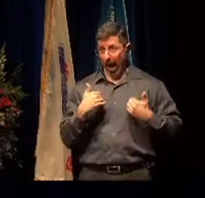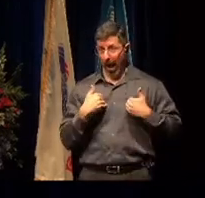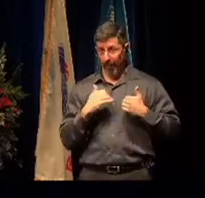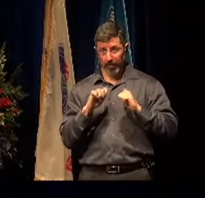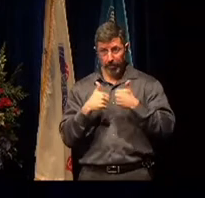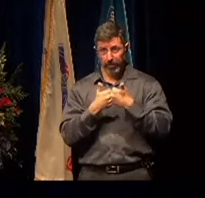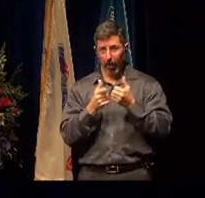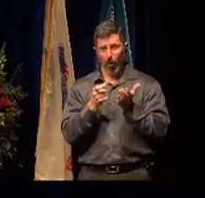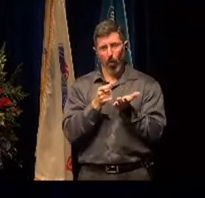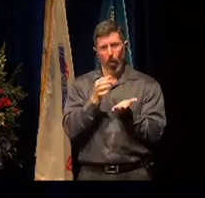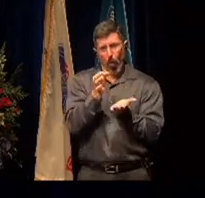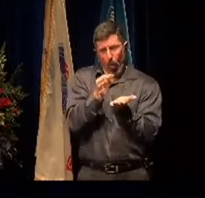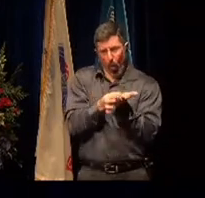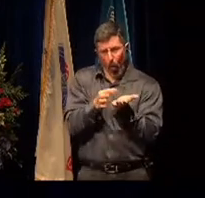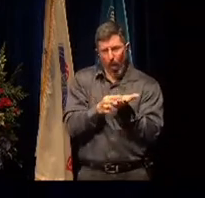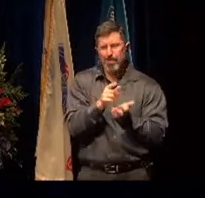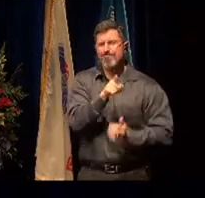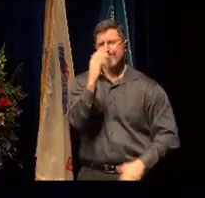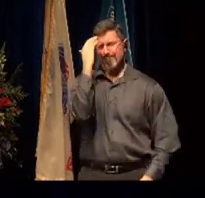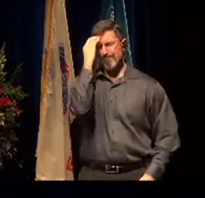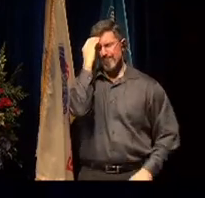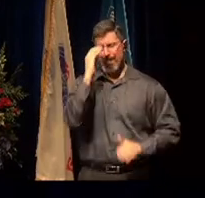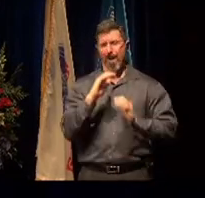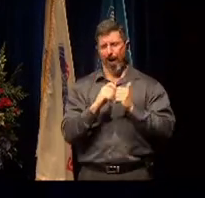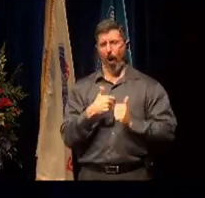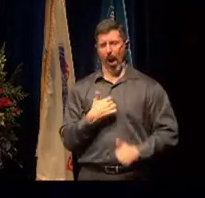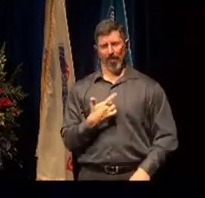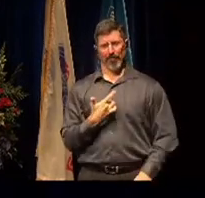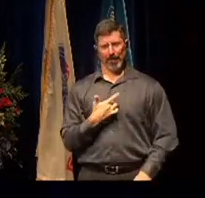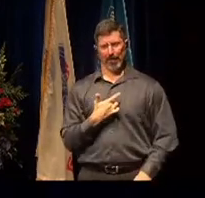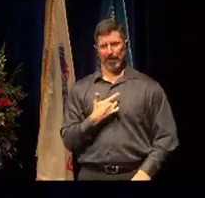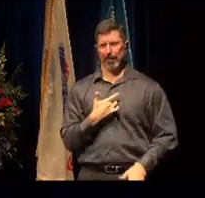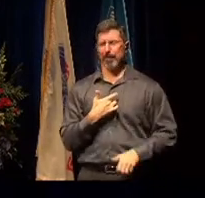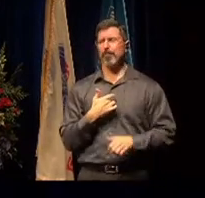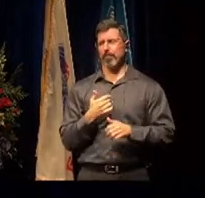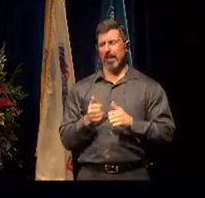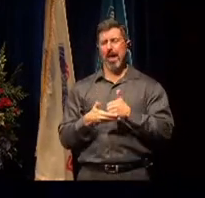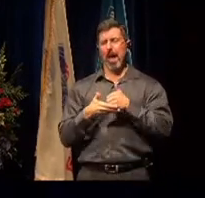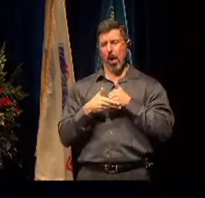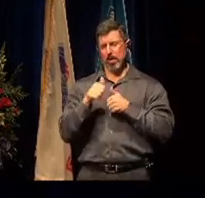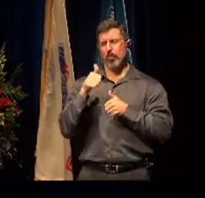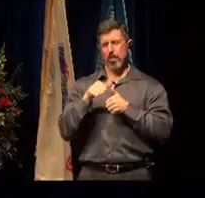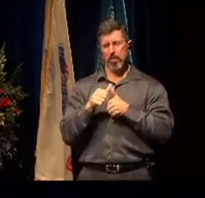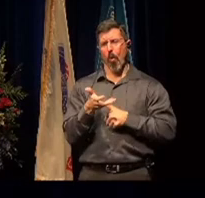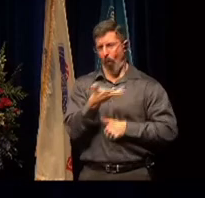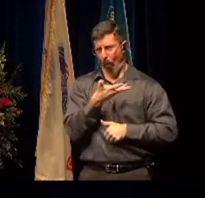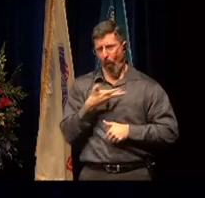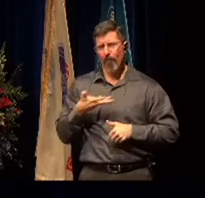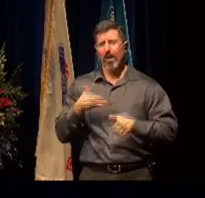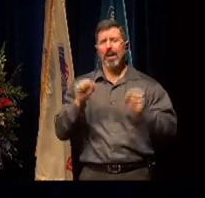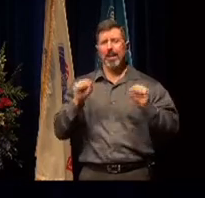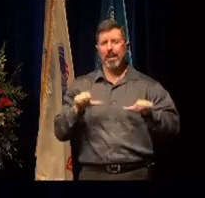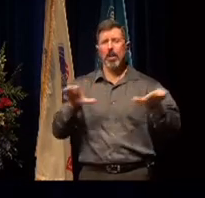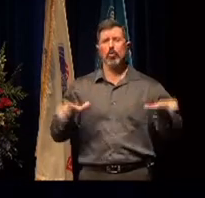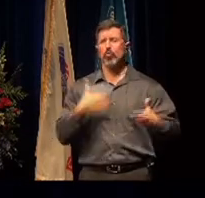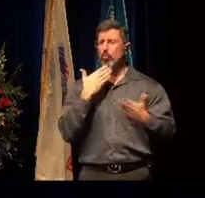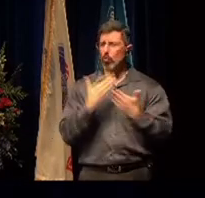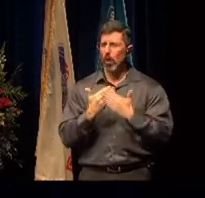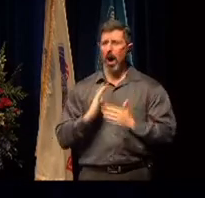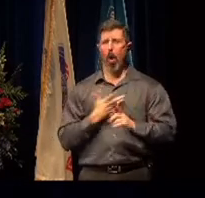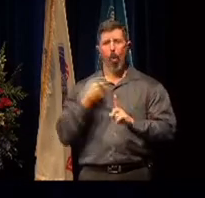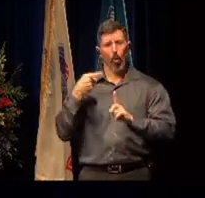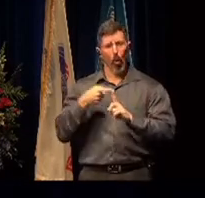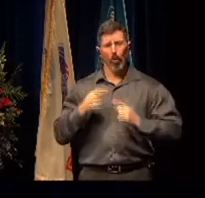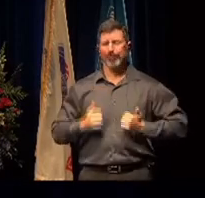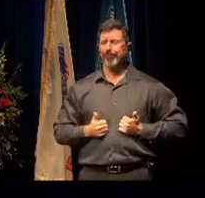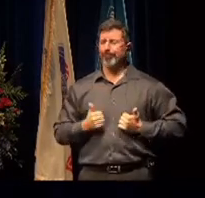way. It's a daily reminder of the good that we can all do. It's our purpose to live our lives to